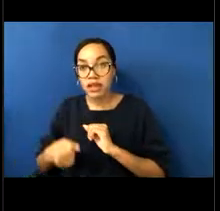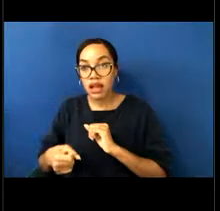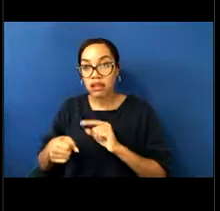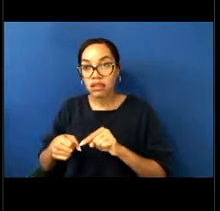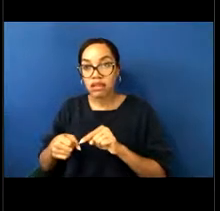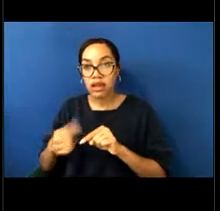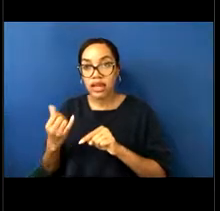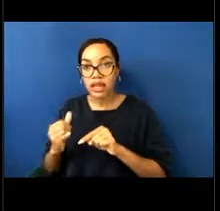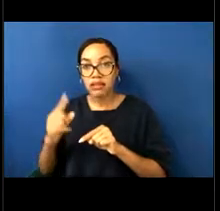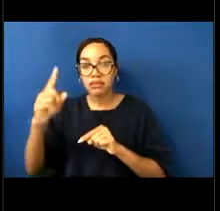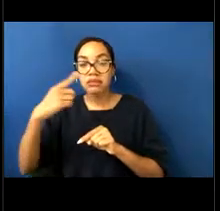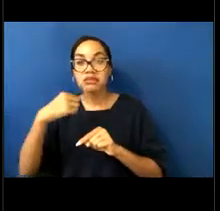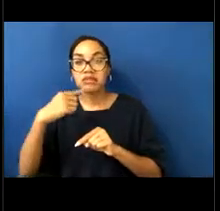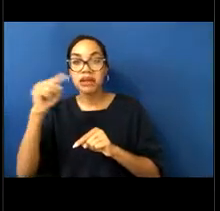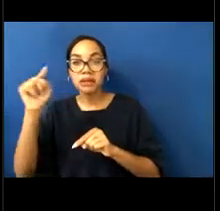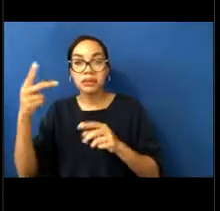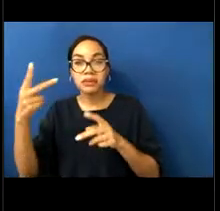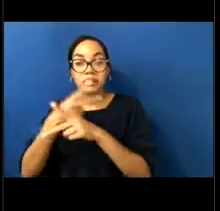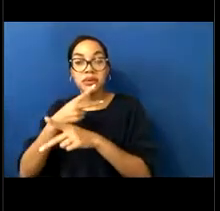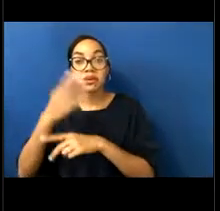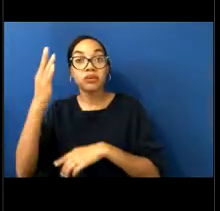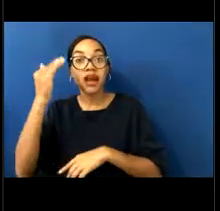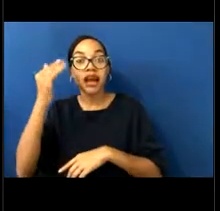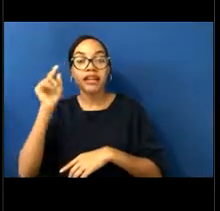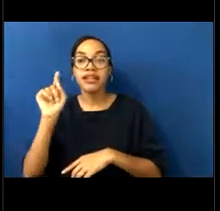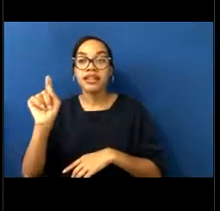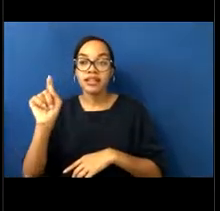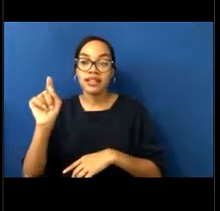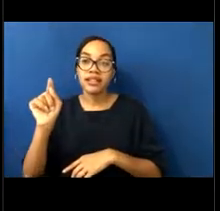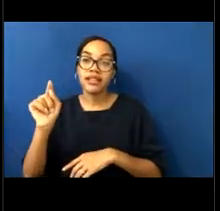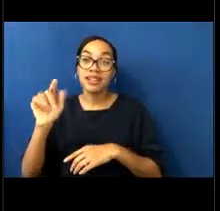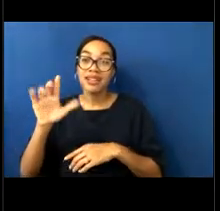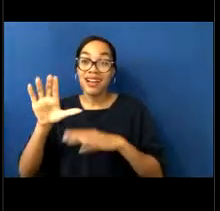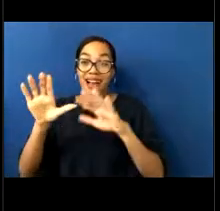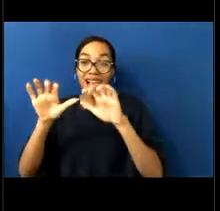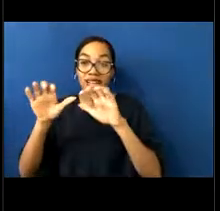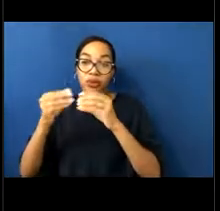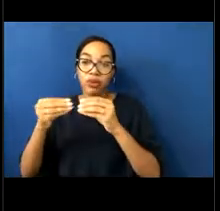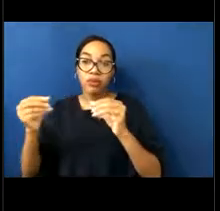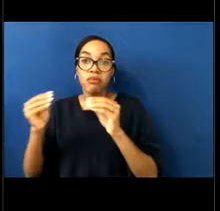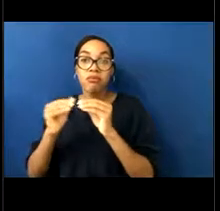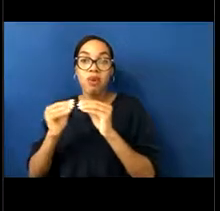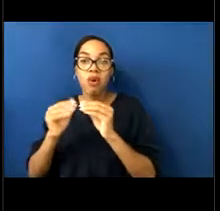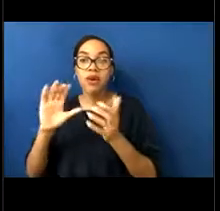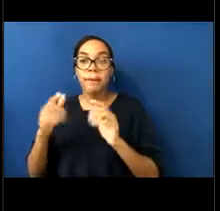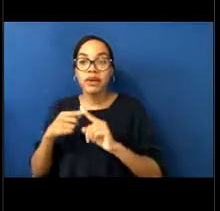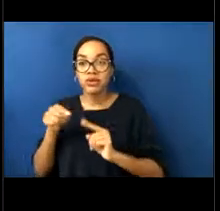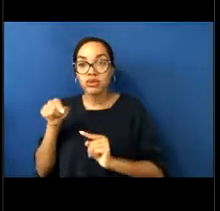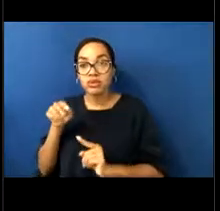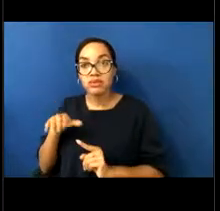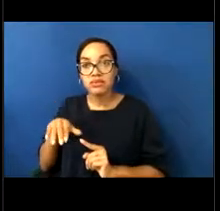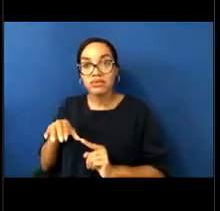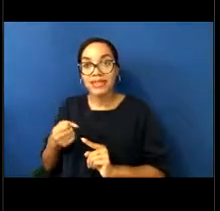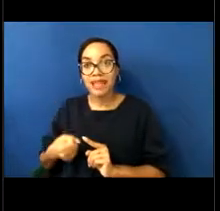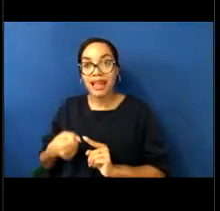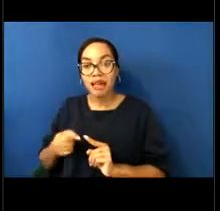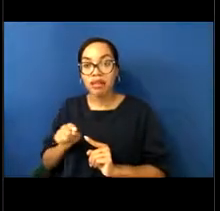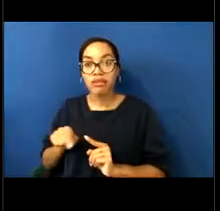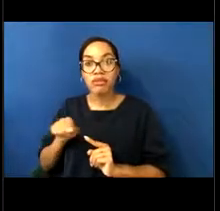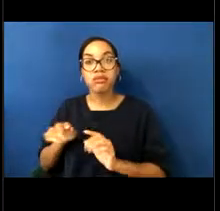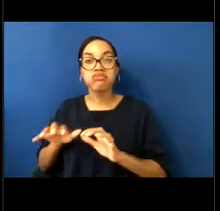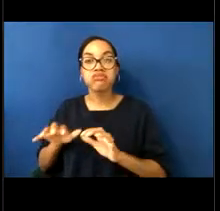been much more sea ice loss in the Arctic relative to the Antarctic in the South. And so because ice essentially